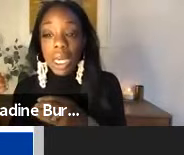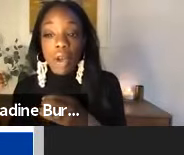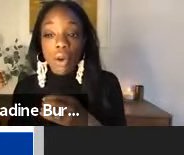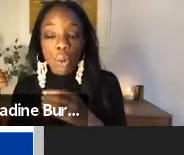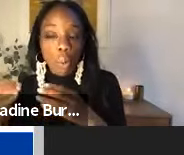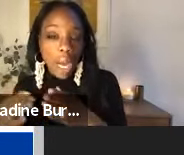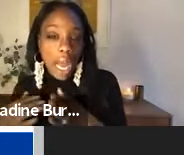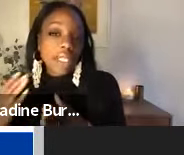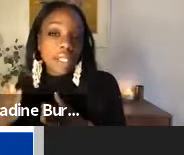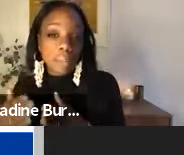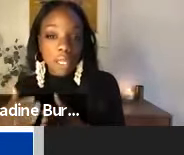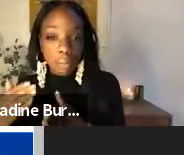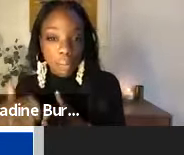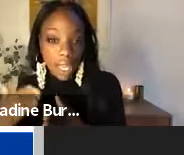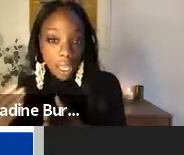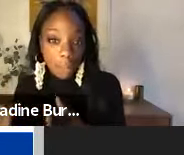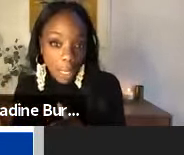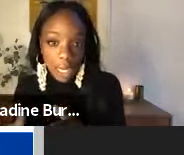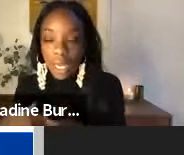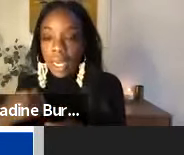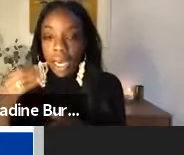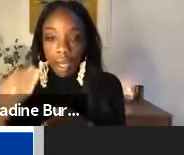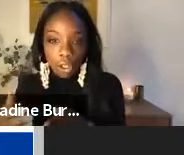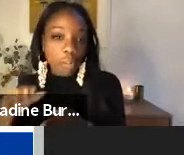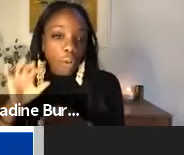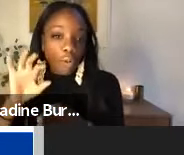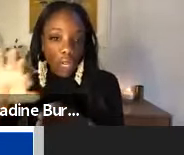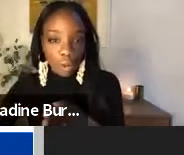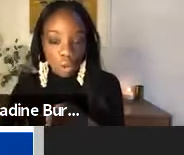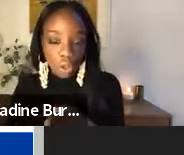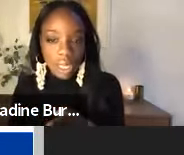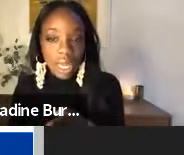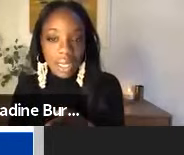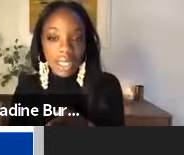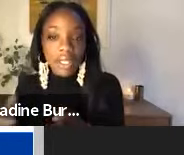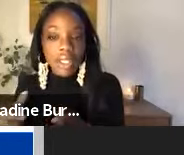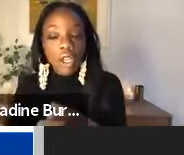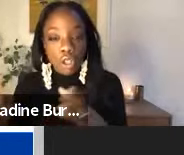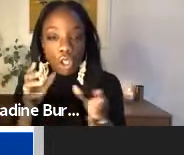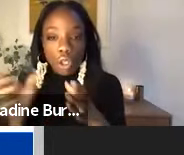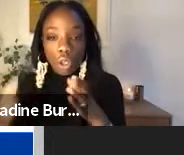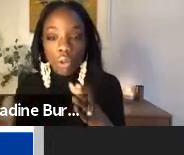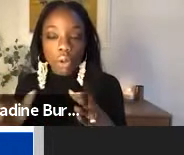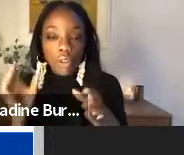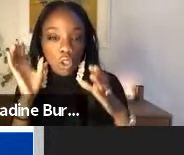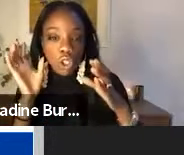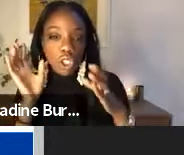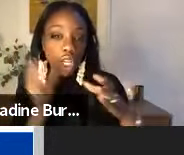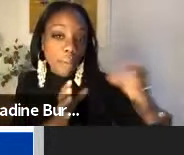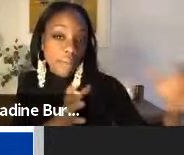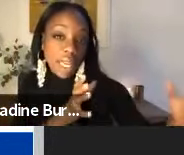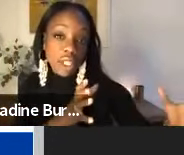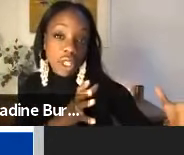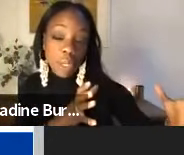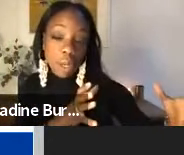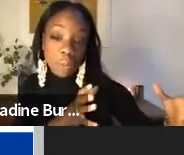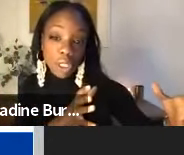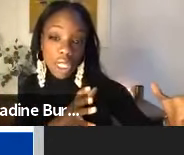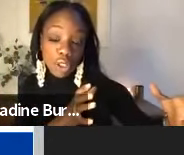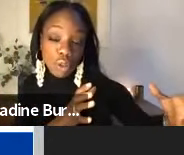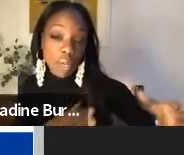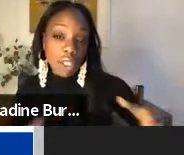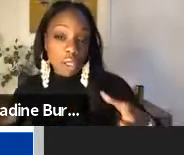disability has to be made by a healthcare provider or certain entities. So some of that is going to